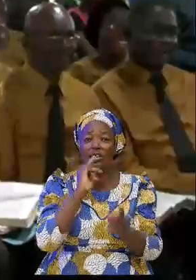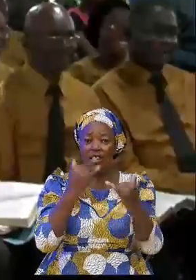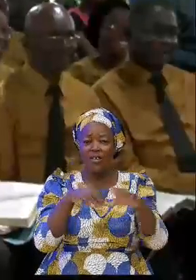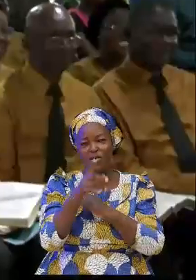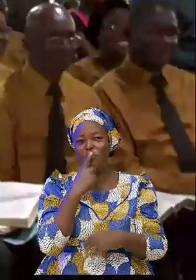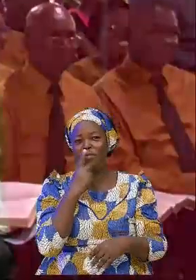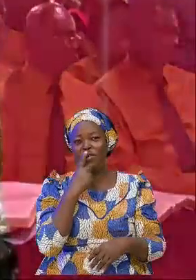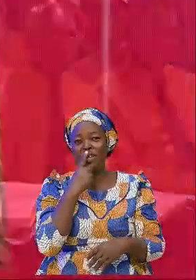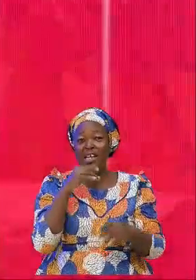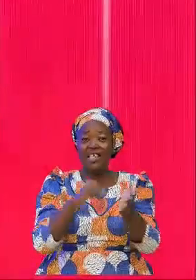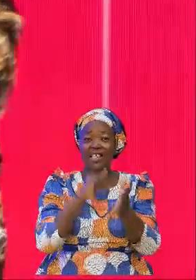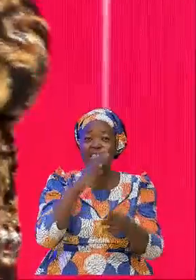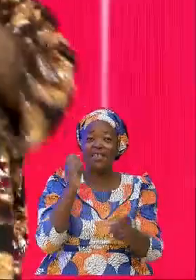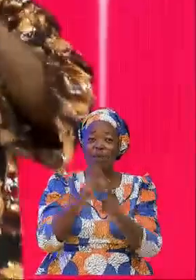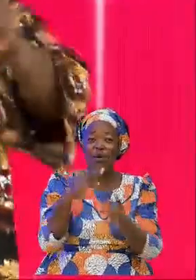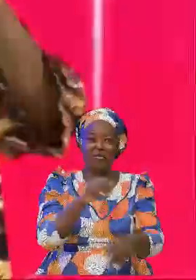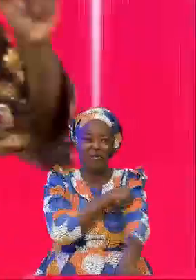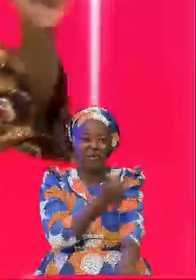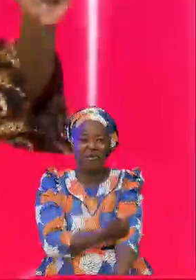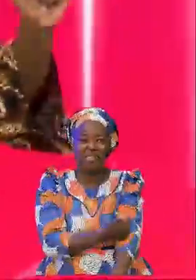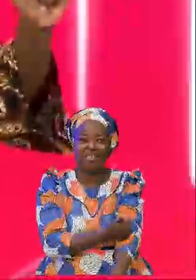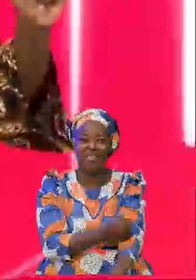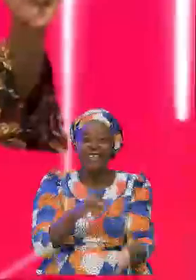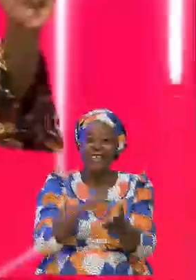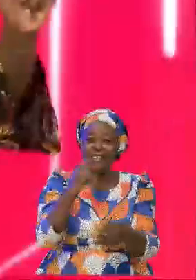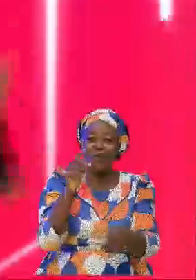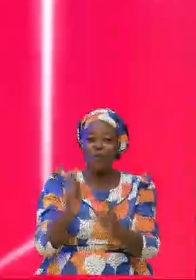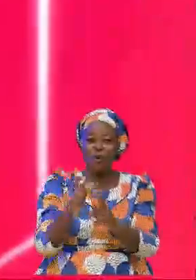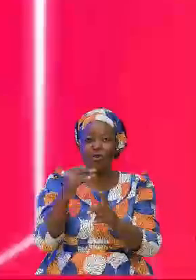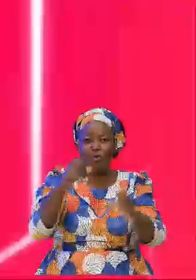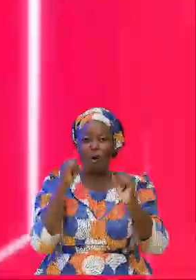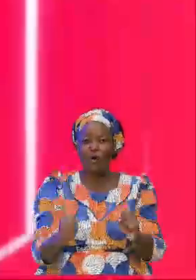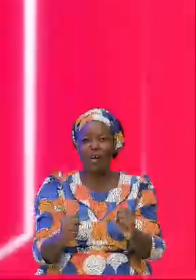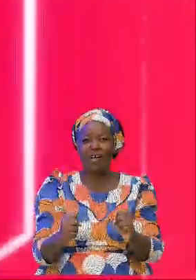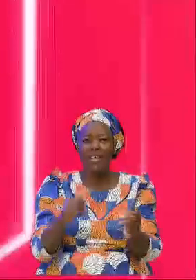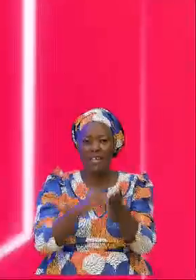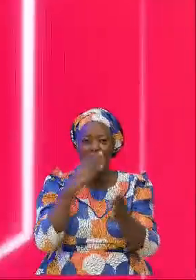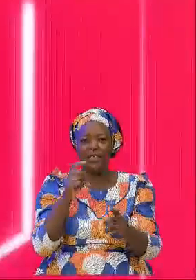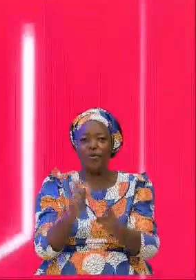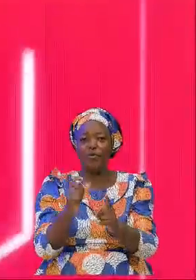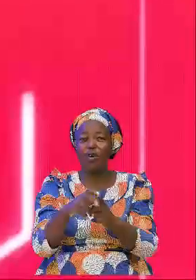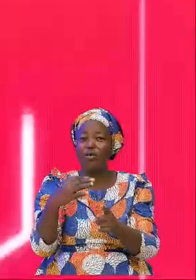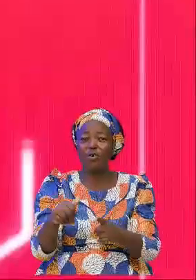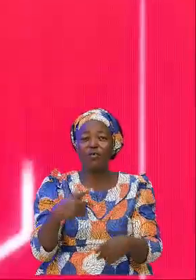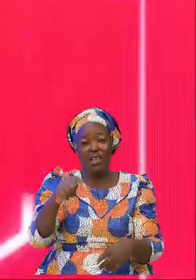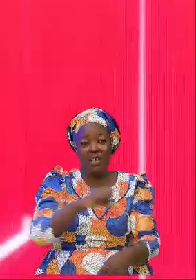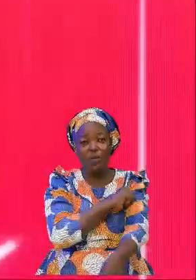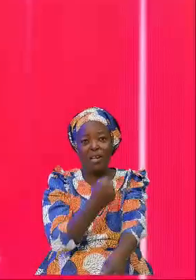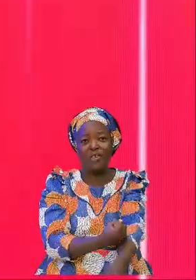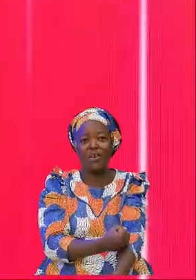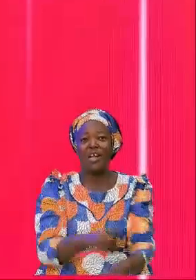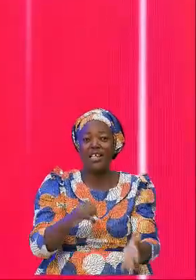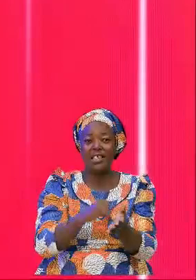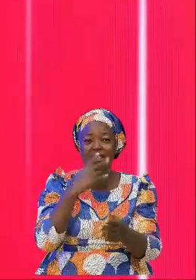Those things that used to come, the word is now in your mouth. It's the word of authority. It's the word